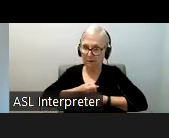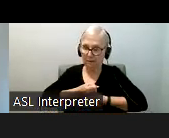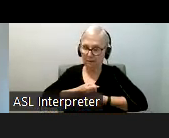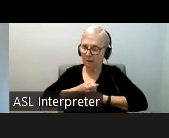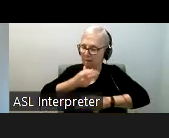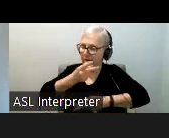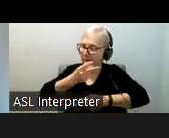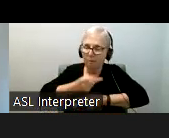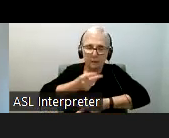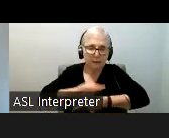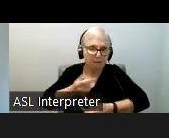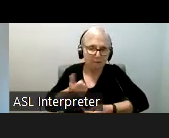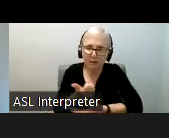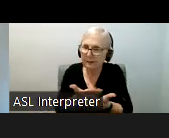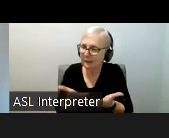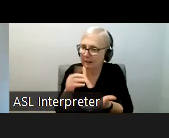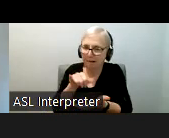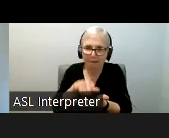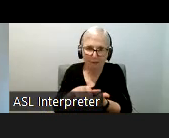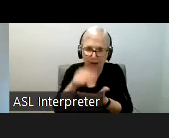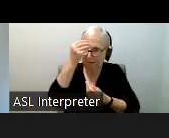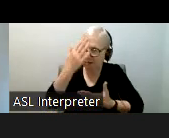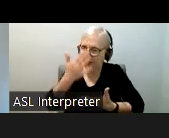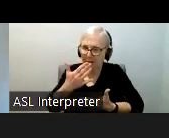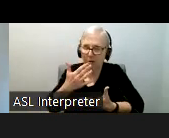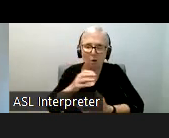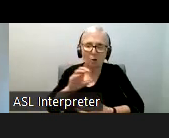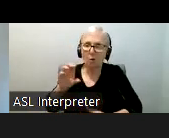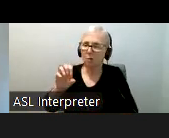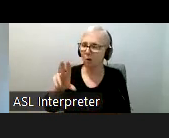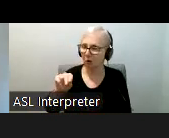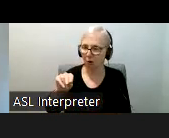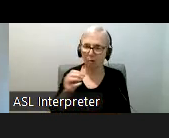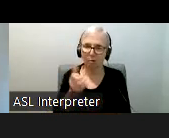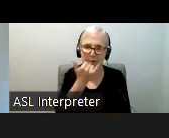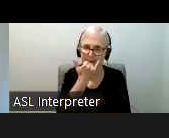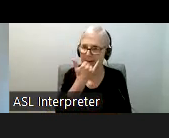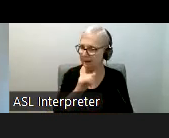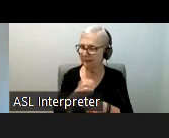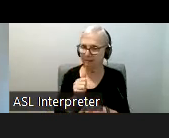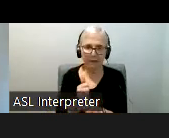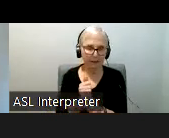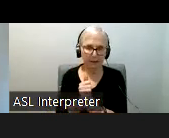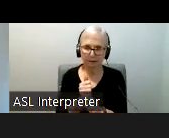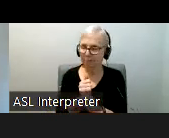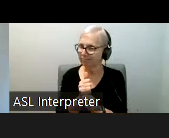very careful around any of that to make sure that there's not mistakes made in regard to that information.